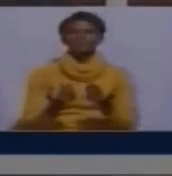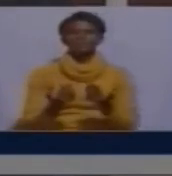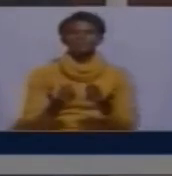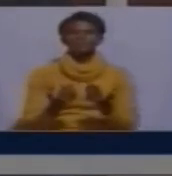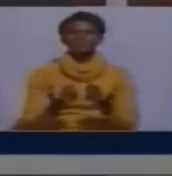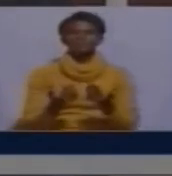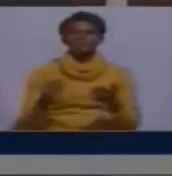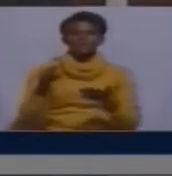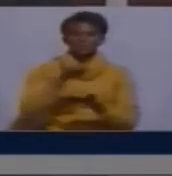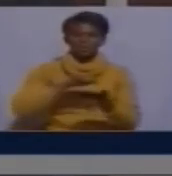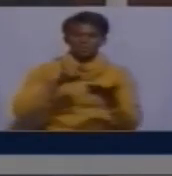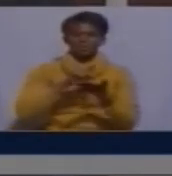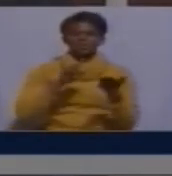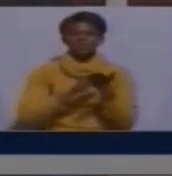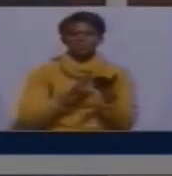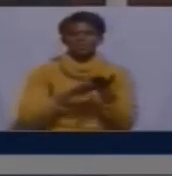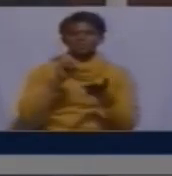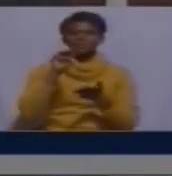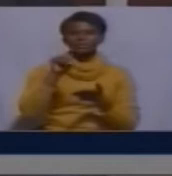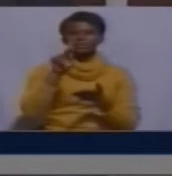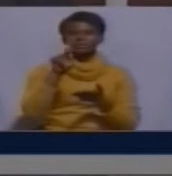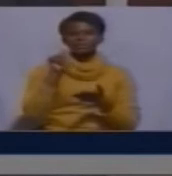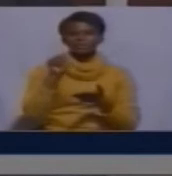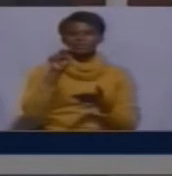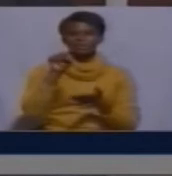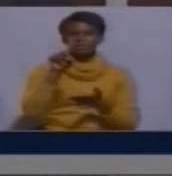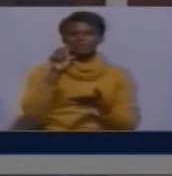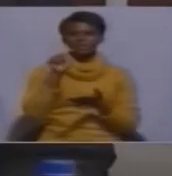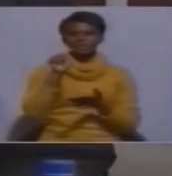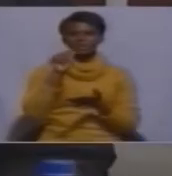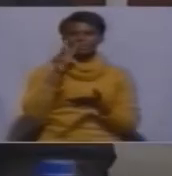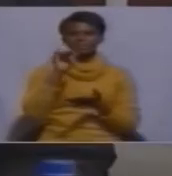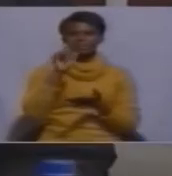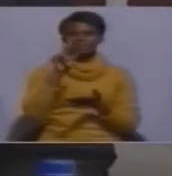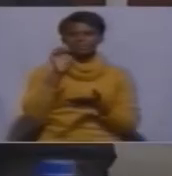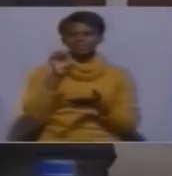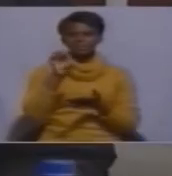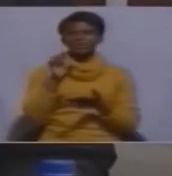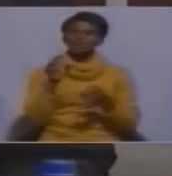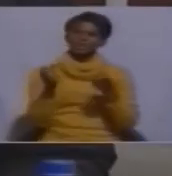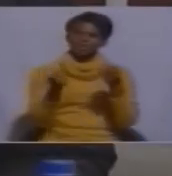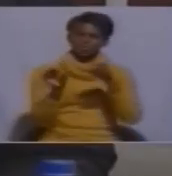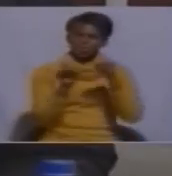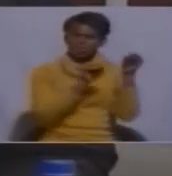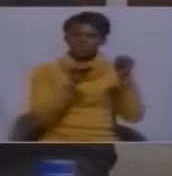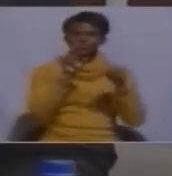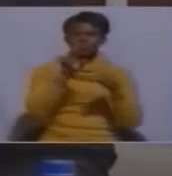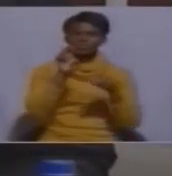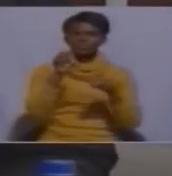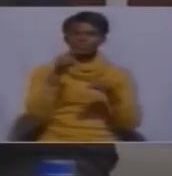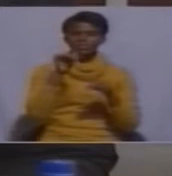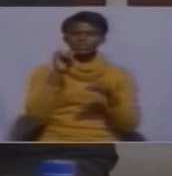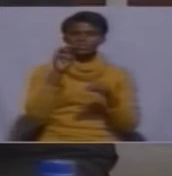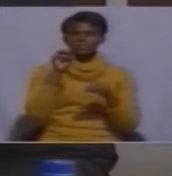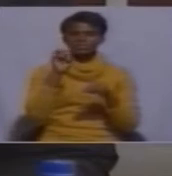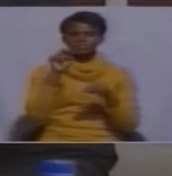For primary school, I was at Mkandawira Primary School, then later on went to Regiment Primary School. Ultimately,